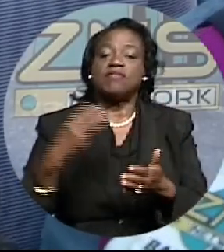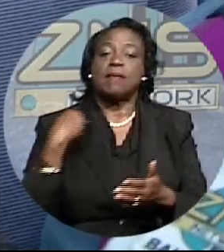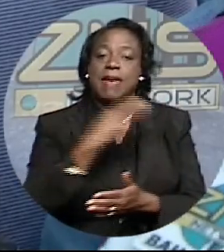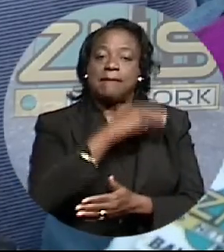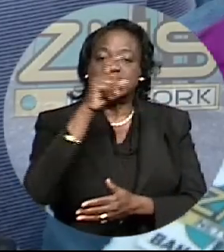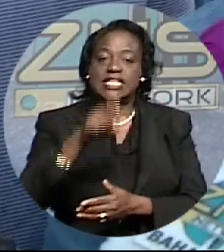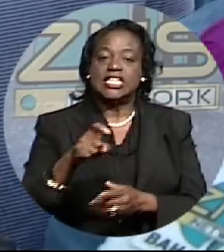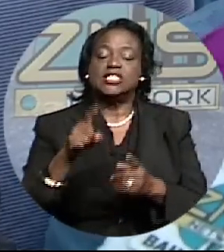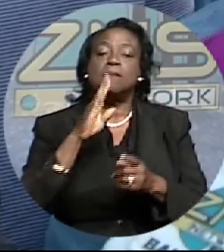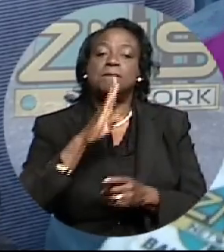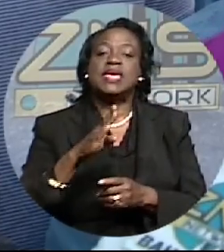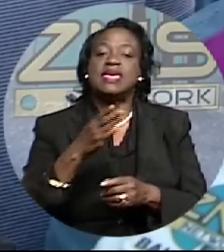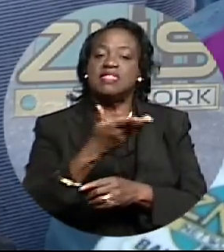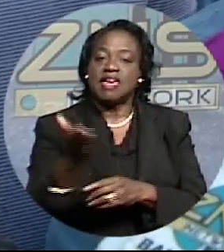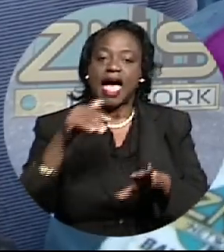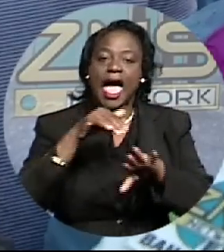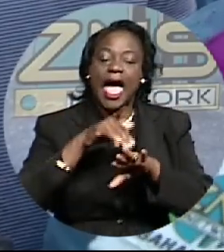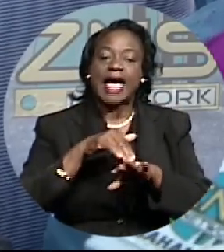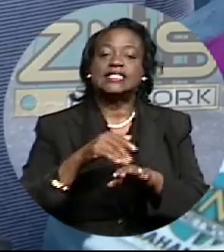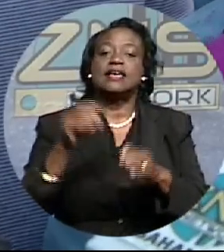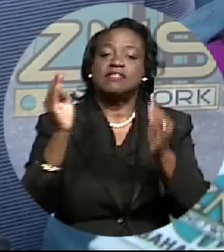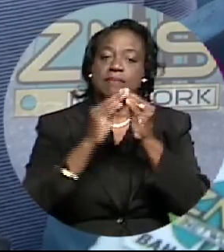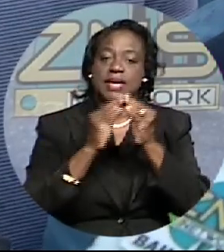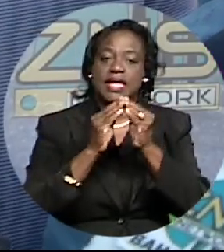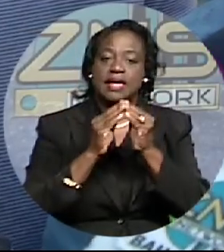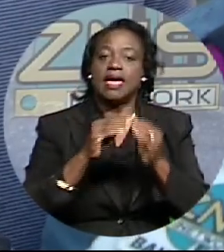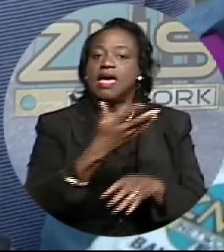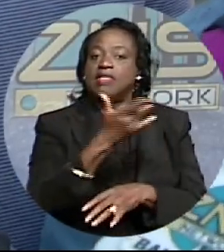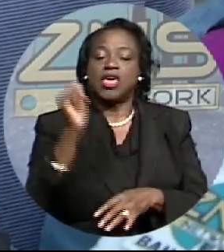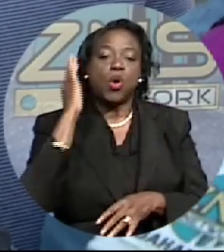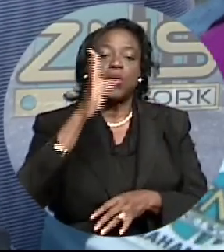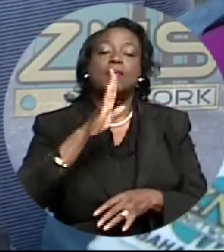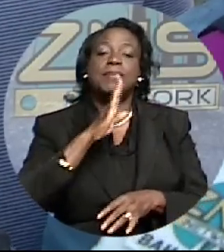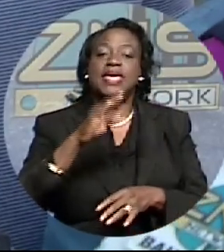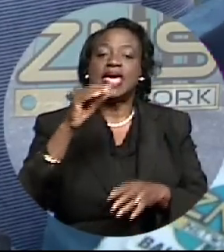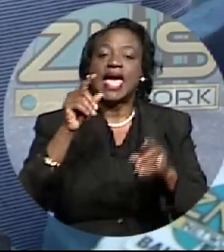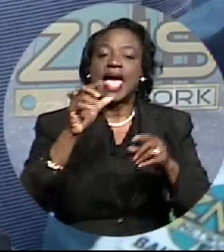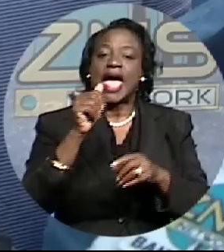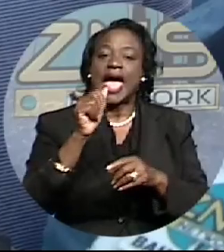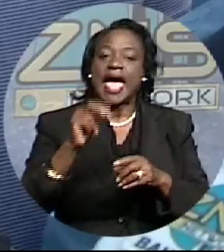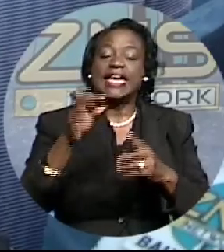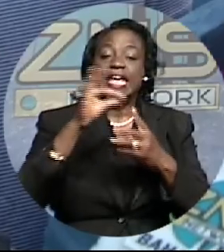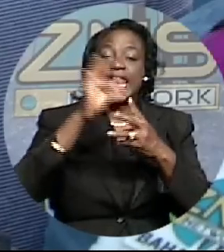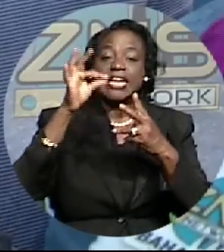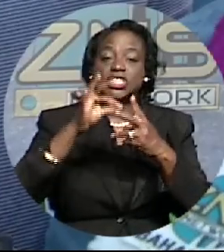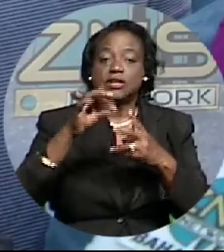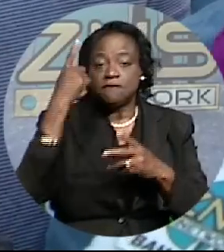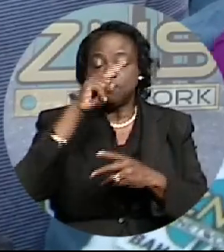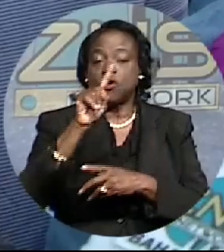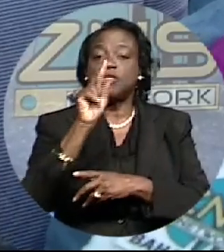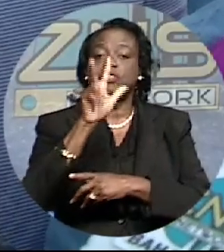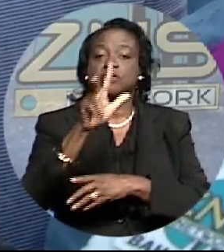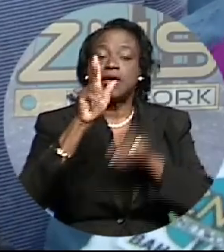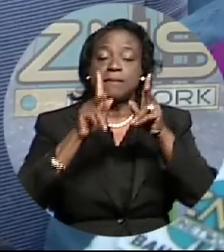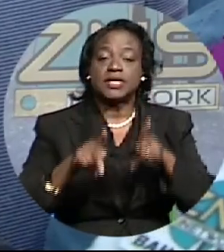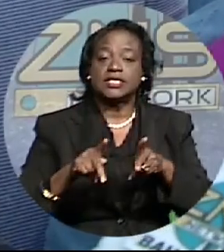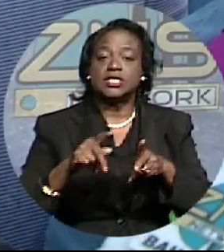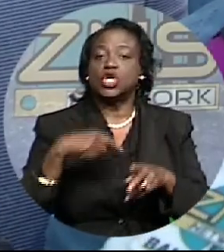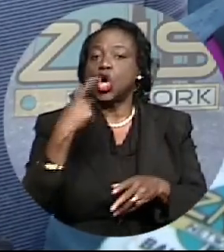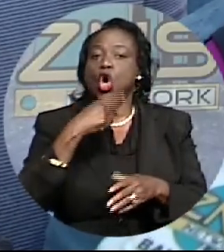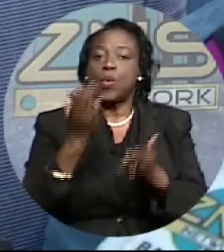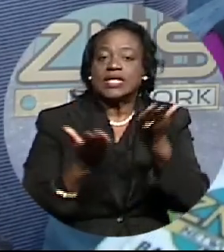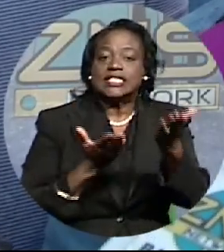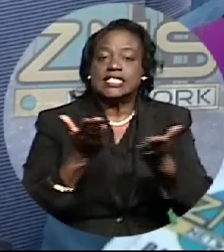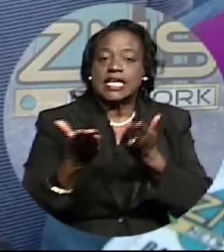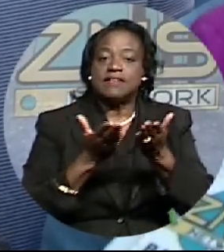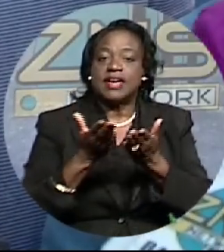there. At that meeting, there's going to be an election for three persons who will serve as an appeals